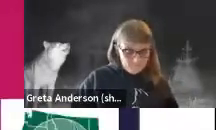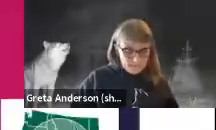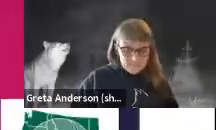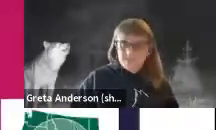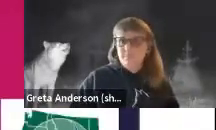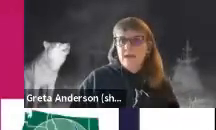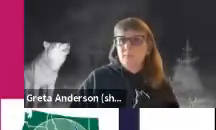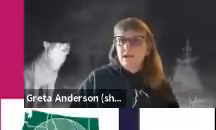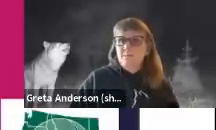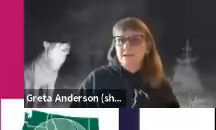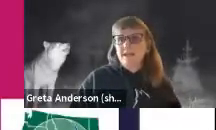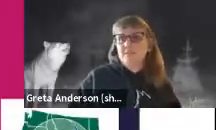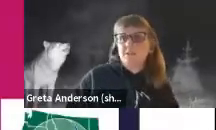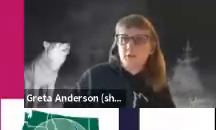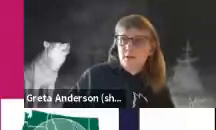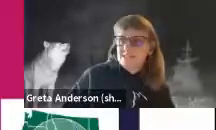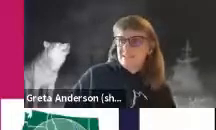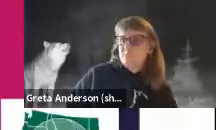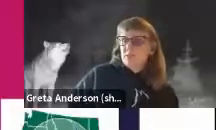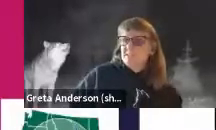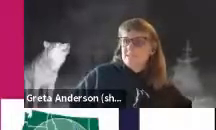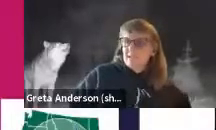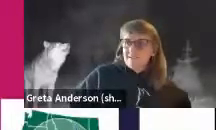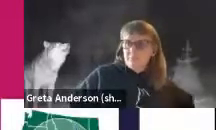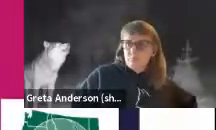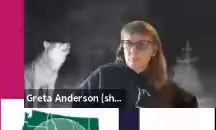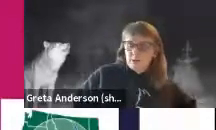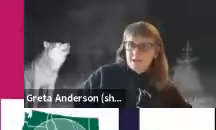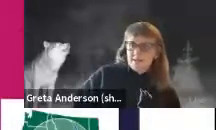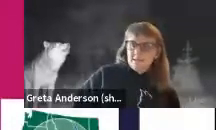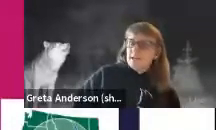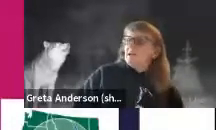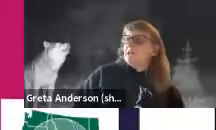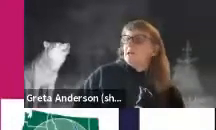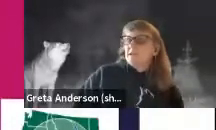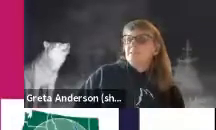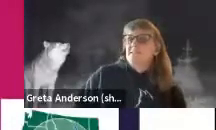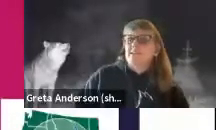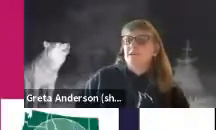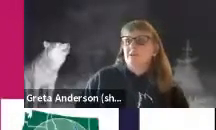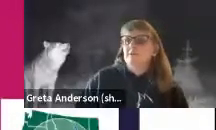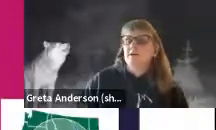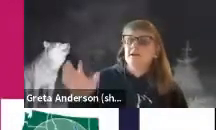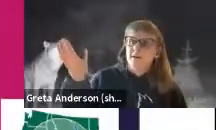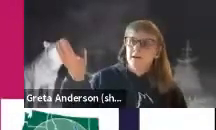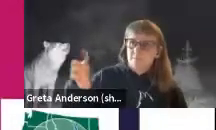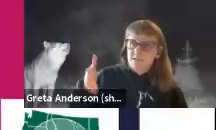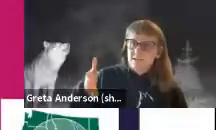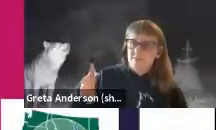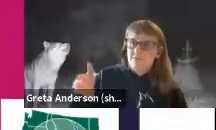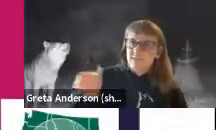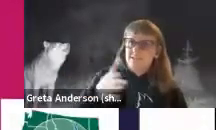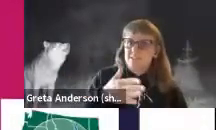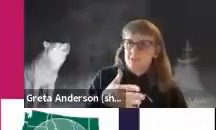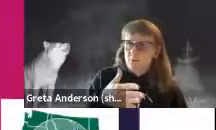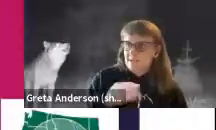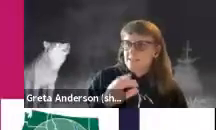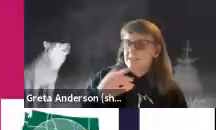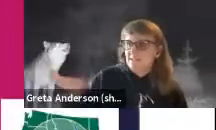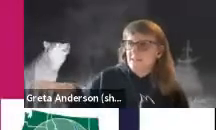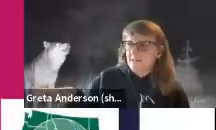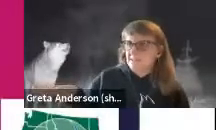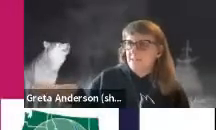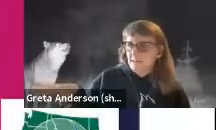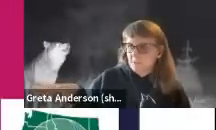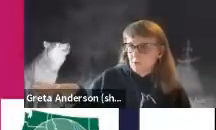So when I am talking about livestock grazing displacing native prey, you can see here a side of the fence that's